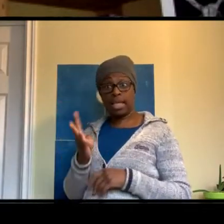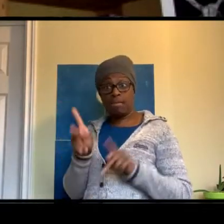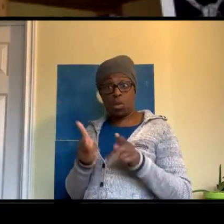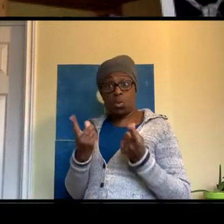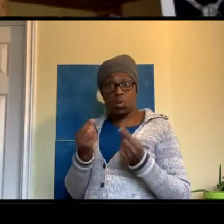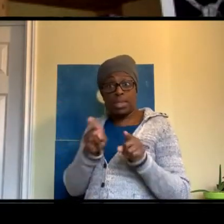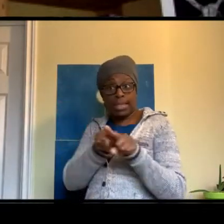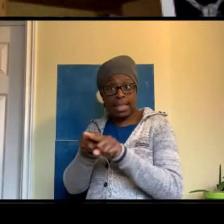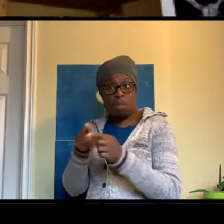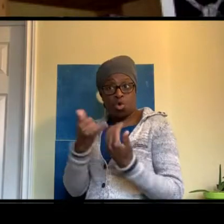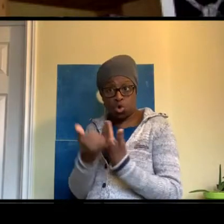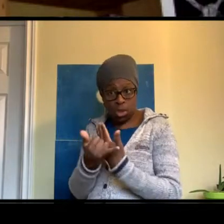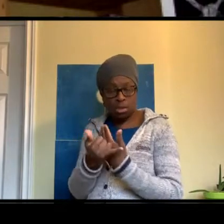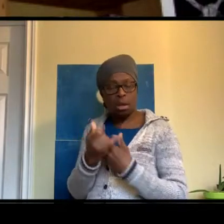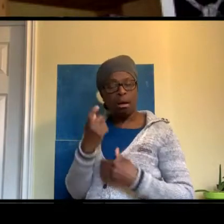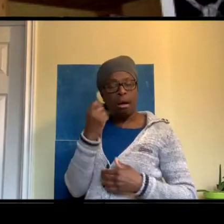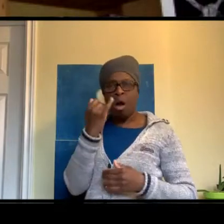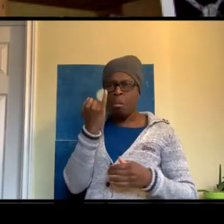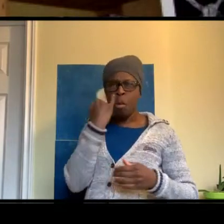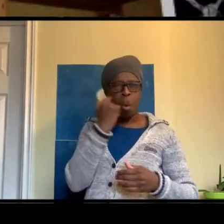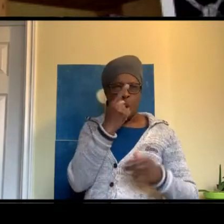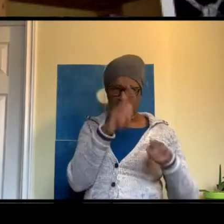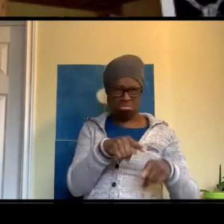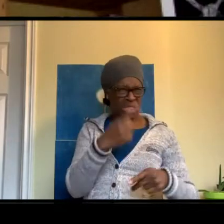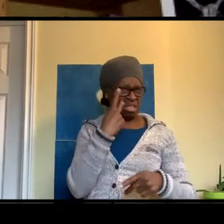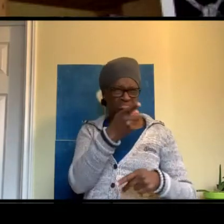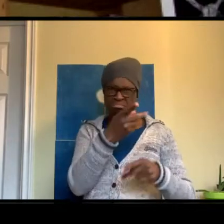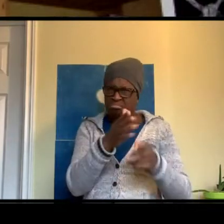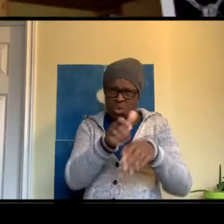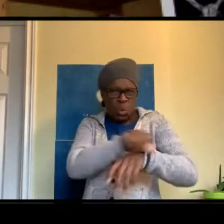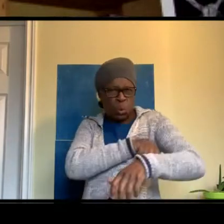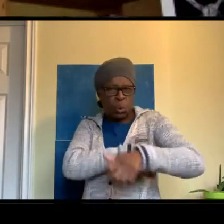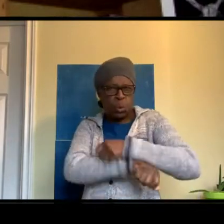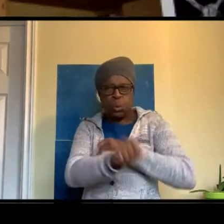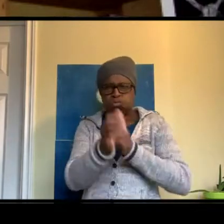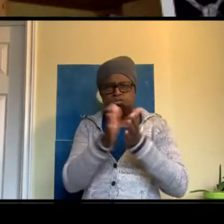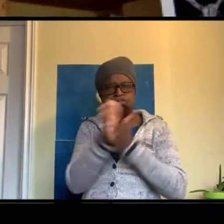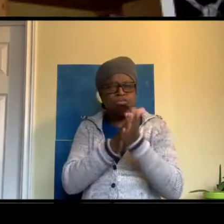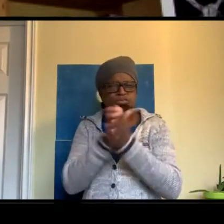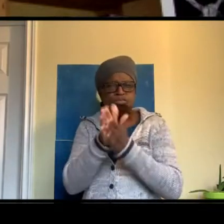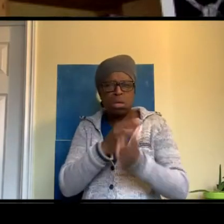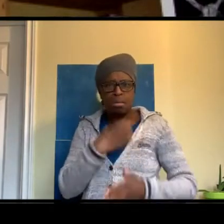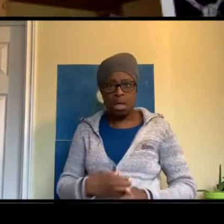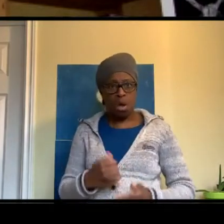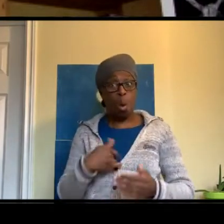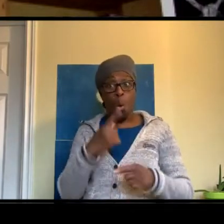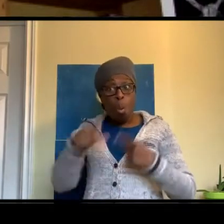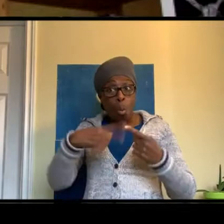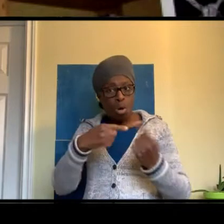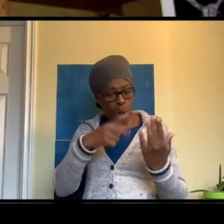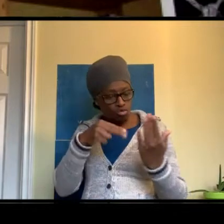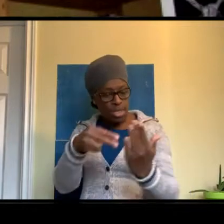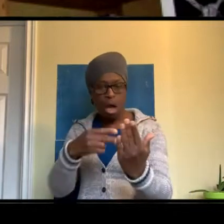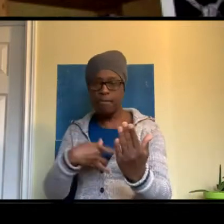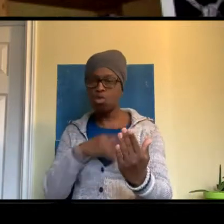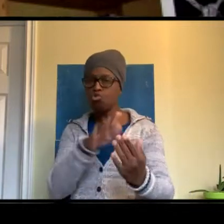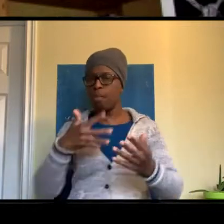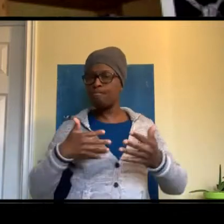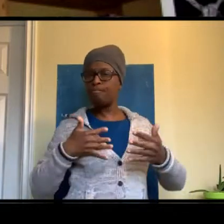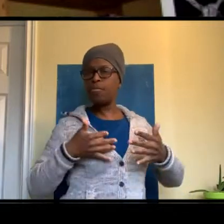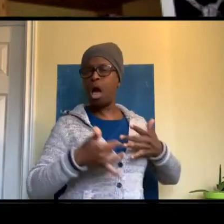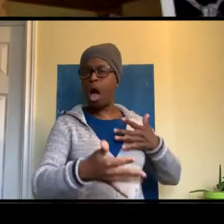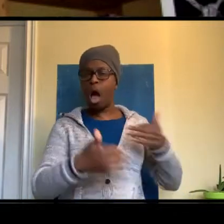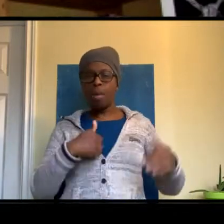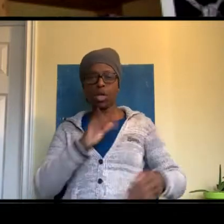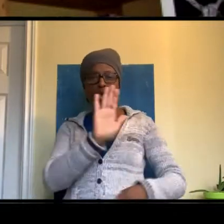really put their everything into it, and you can feel that come off the page. It's hard to express in words what that is like,